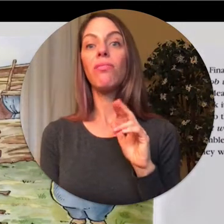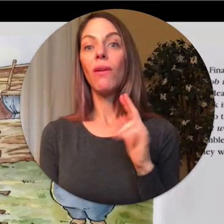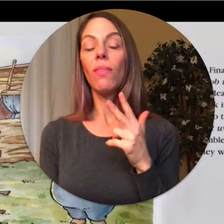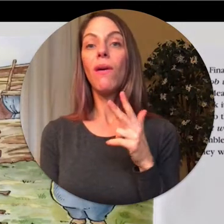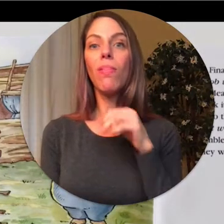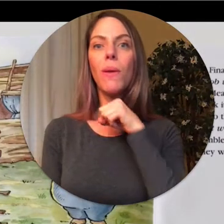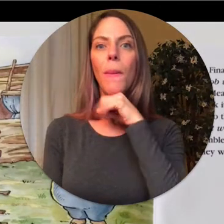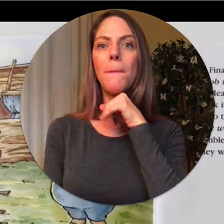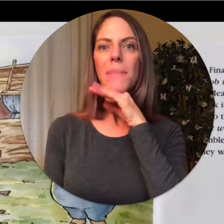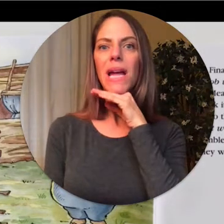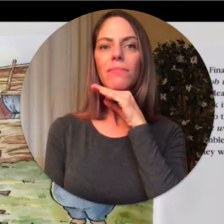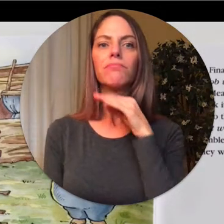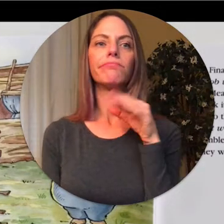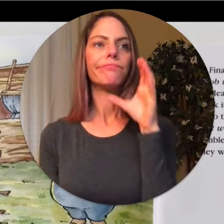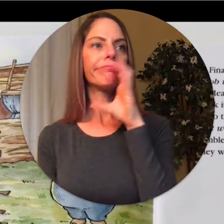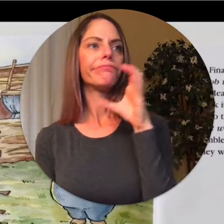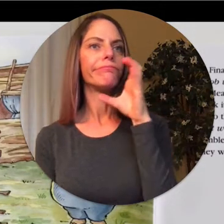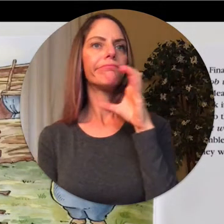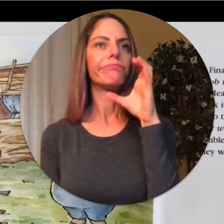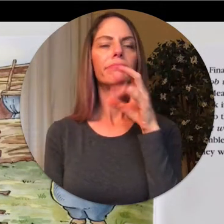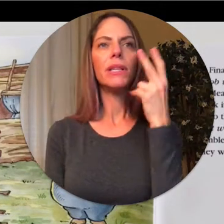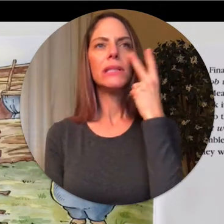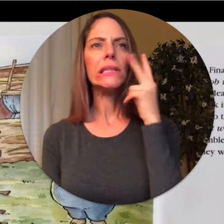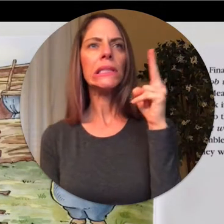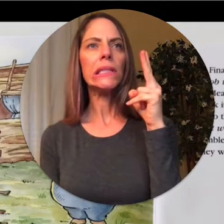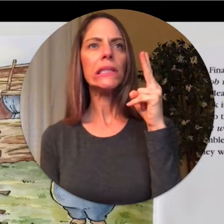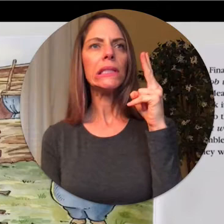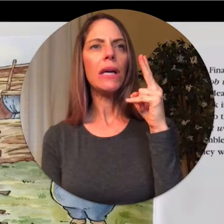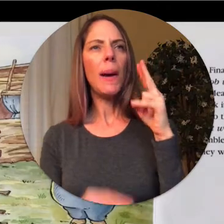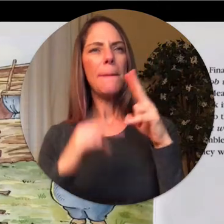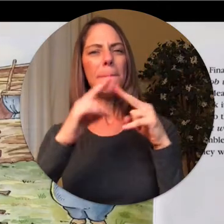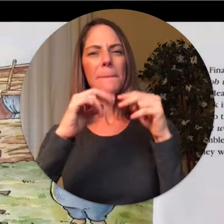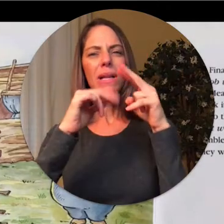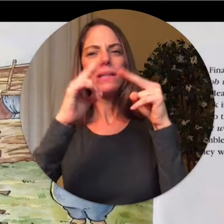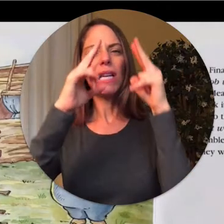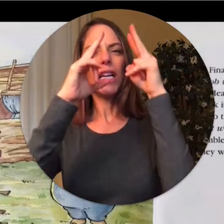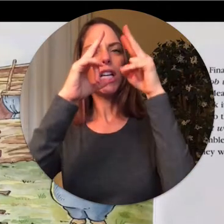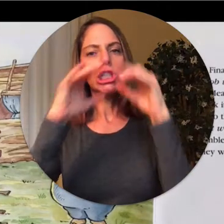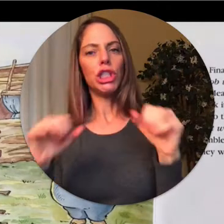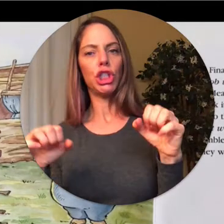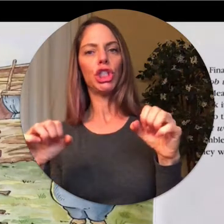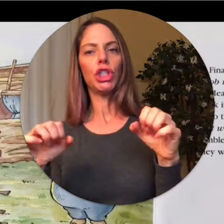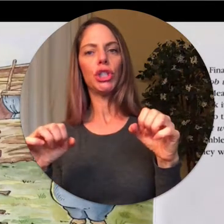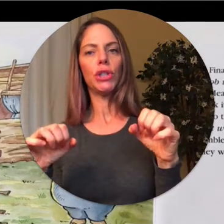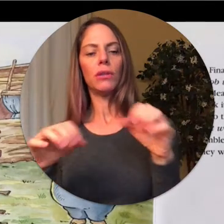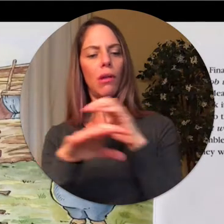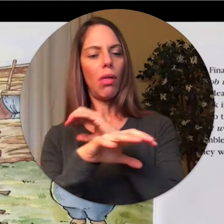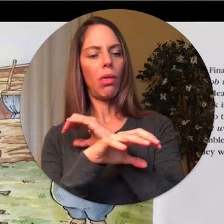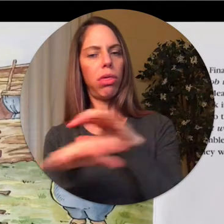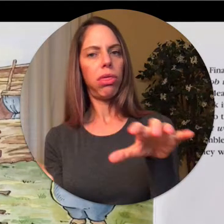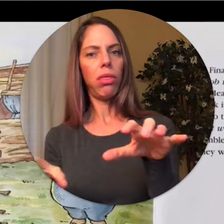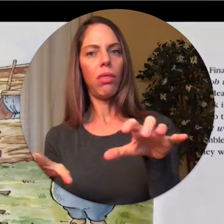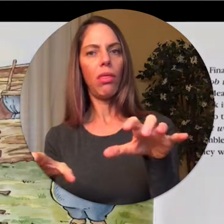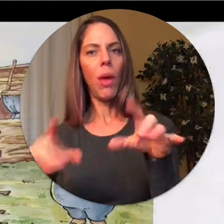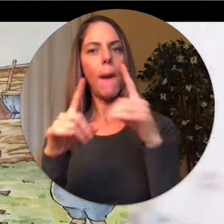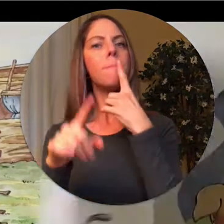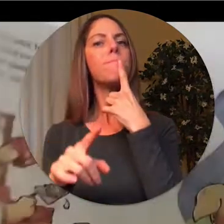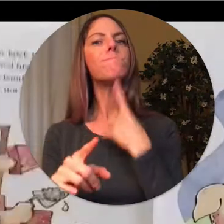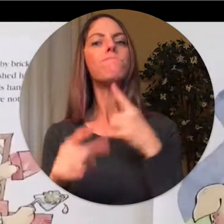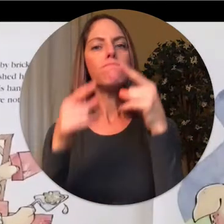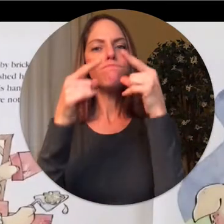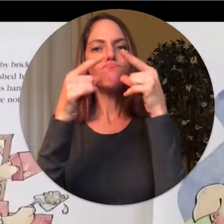building. There were old bricks all around. He decided they would be just right for his house.